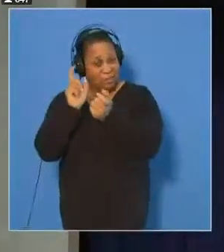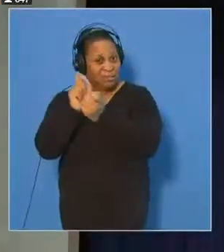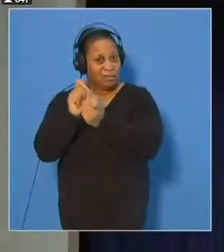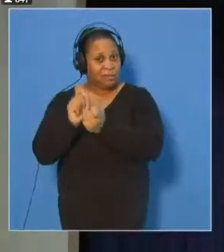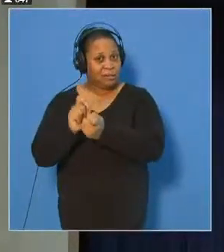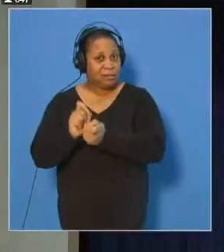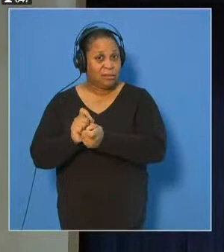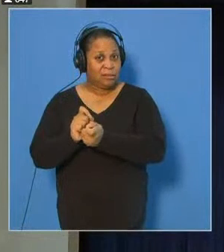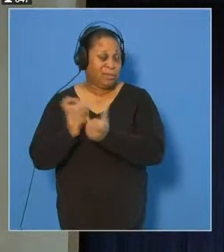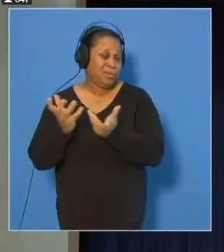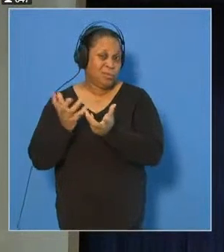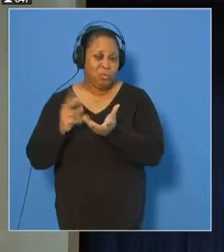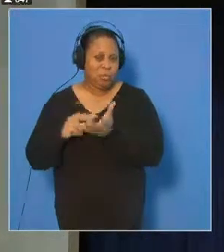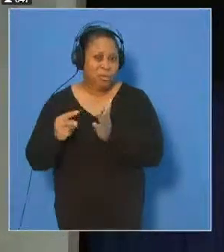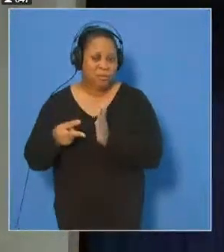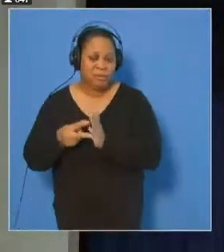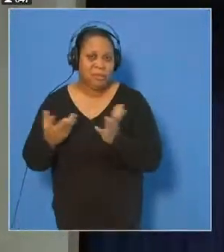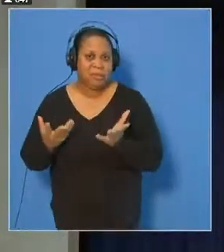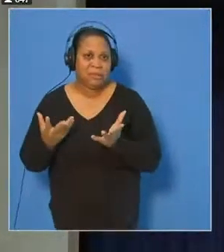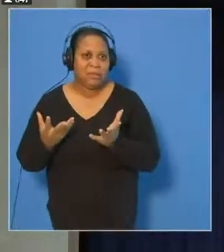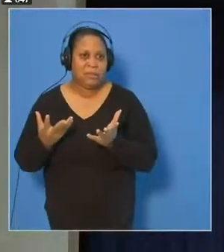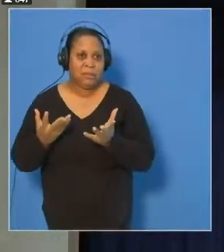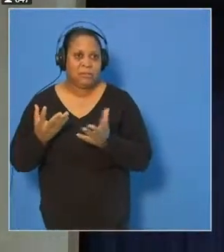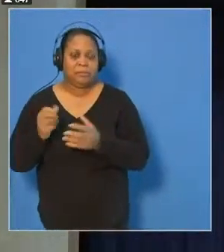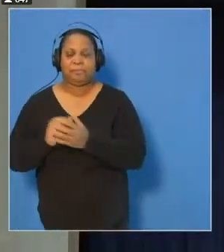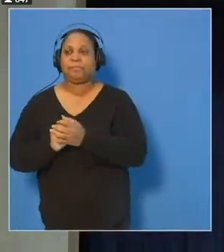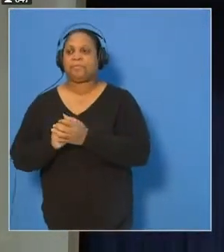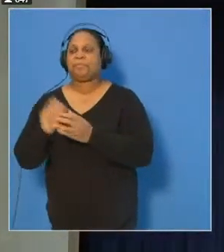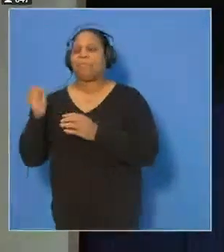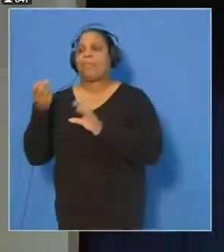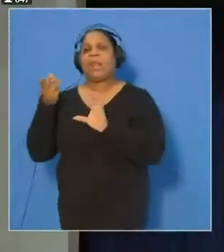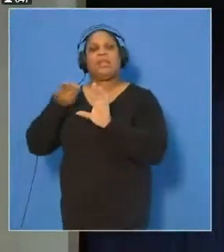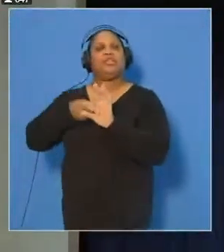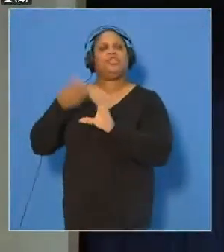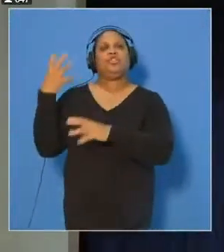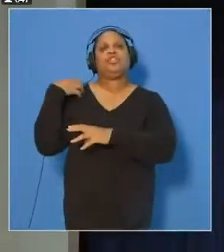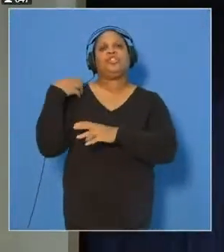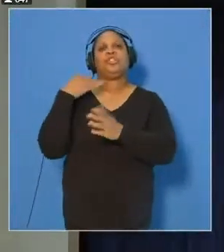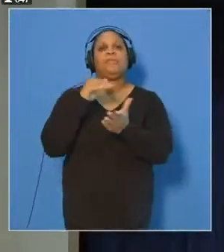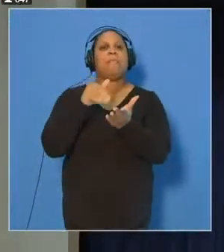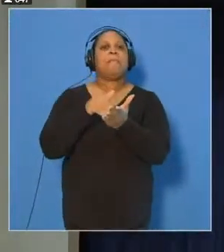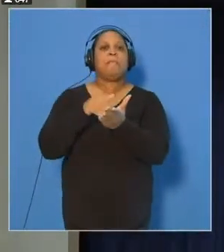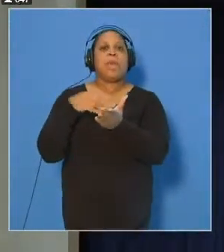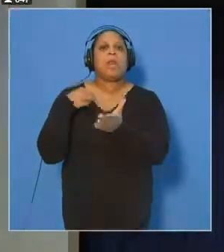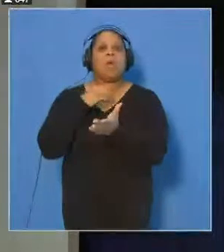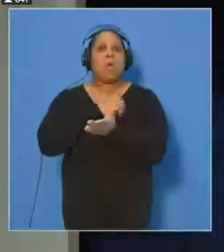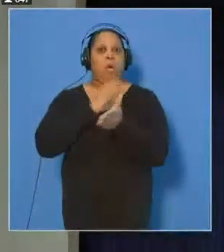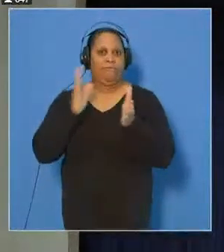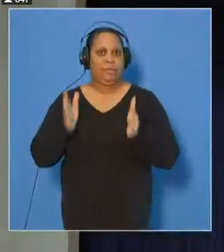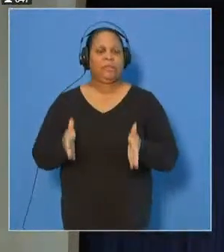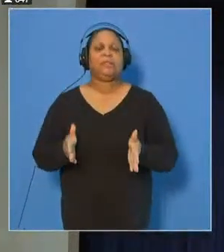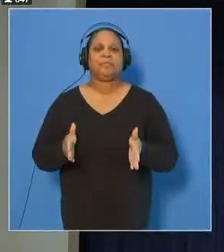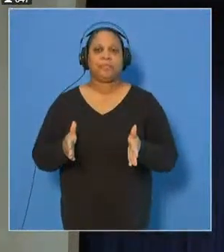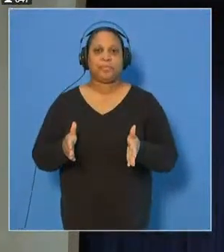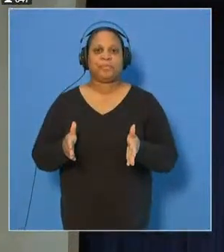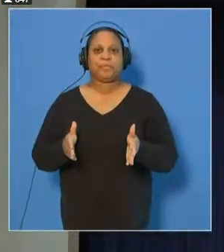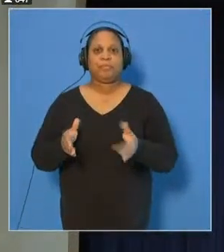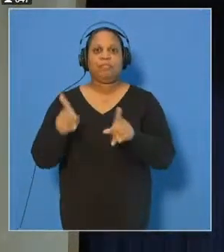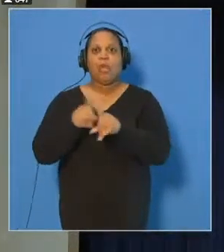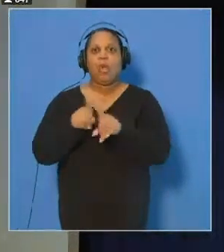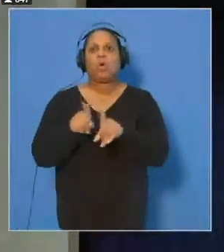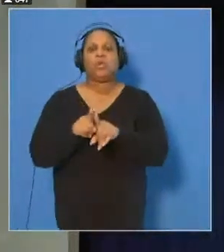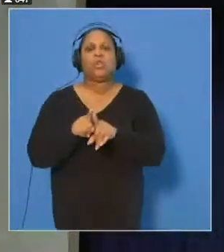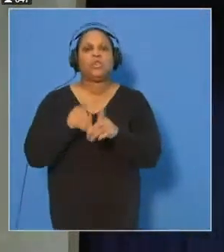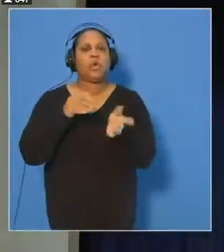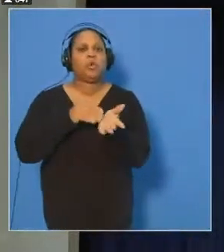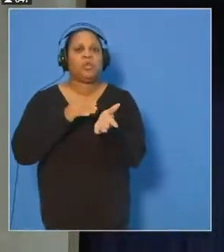specifically what that means. Okay, I'm going to actually, I'm joined by the Chief Medical Officer and also Dr.